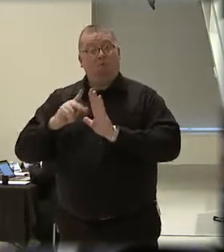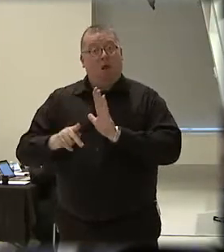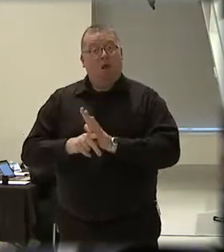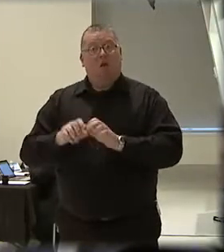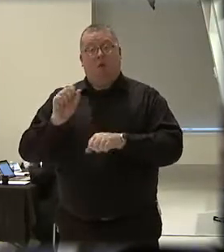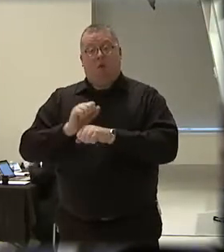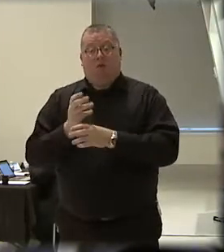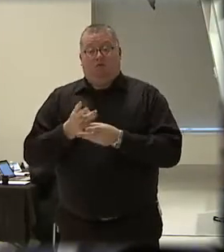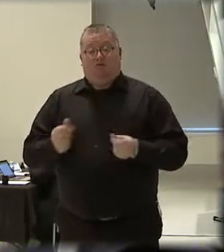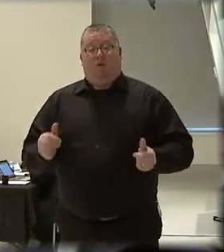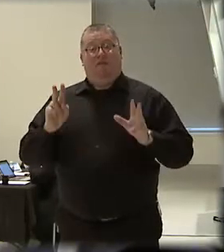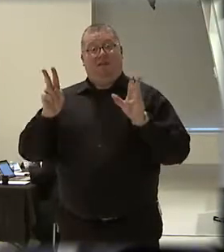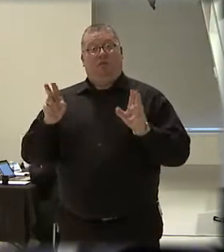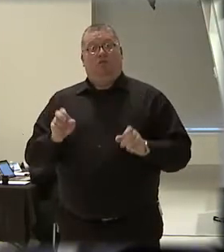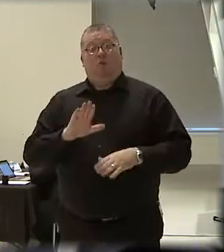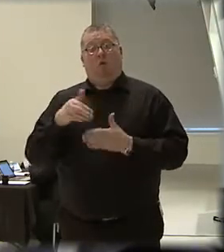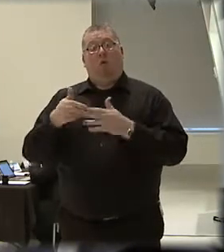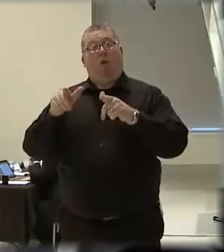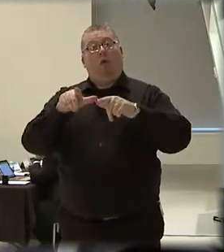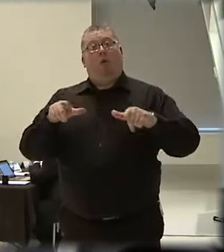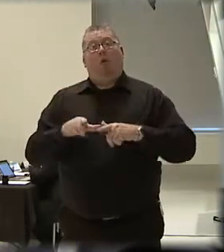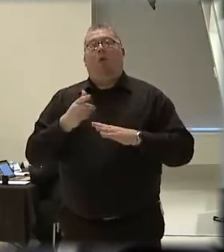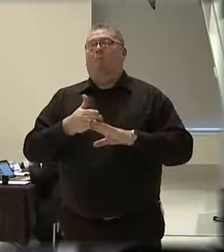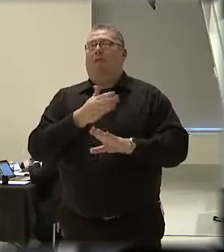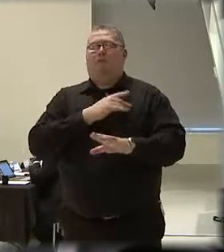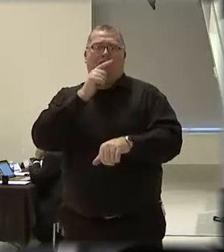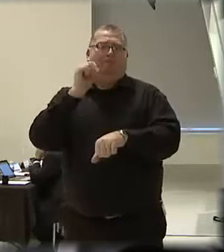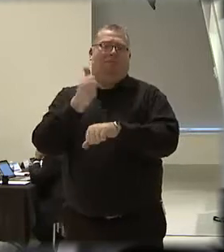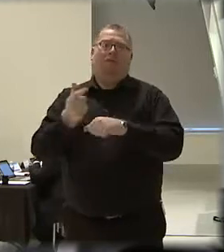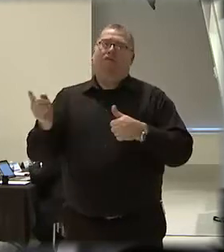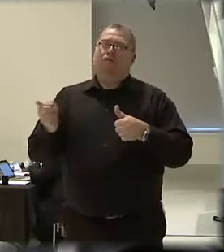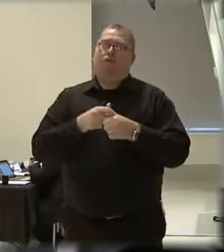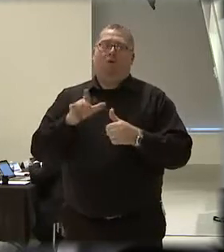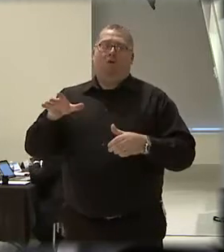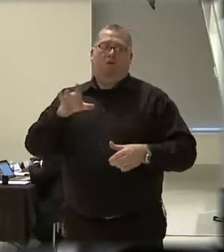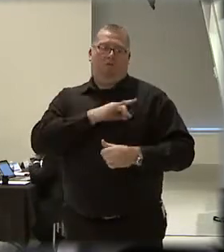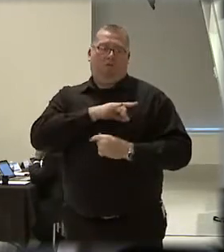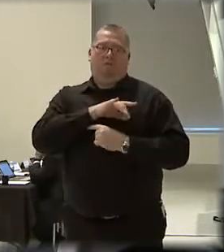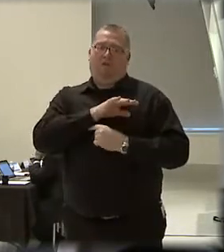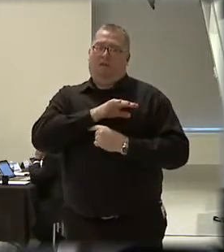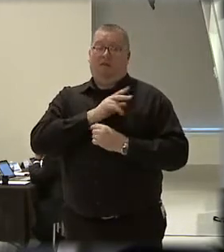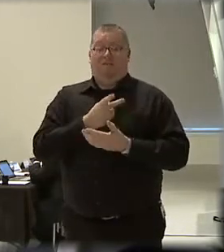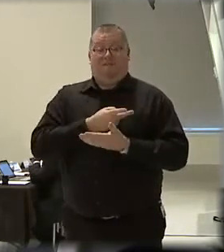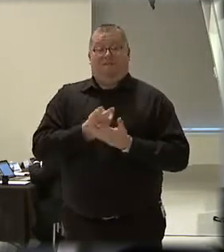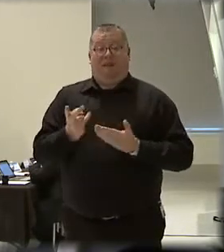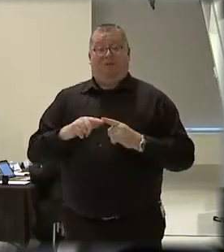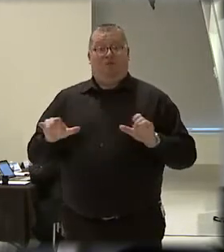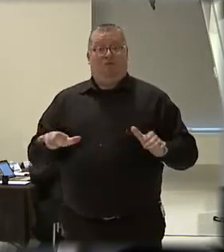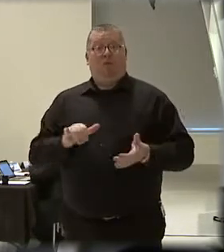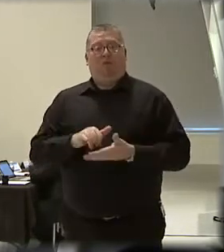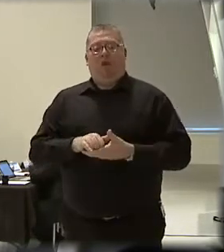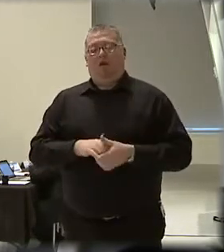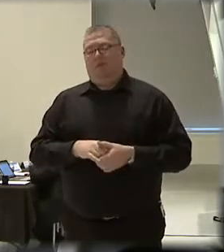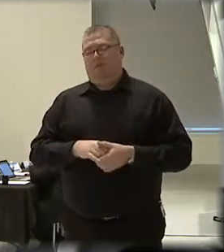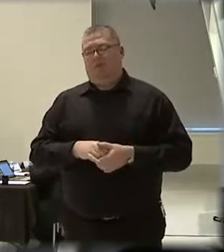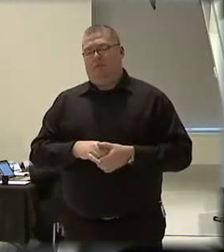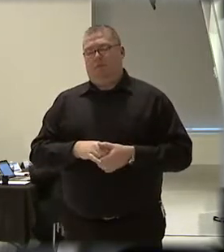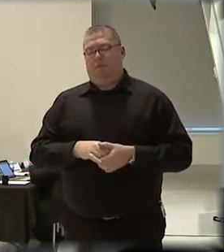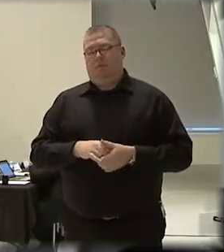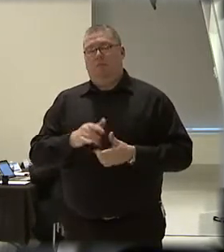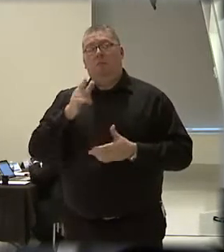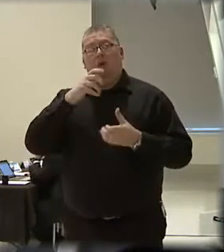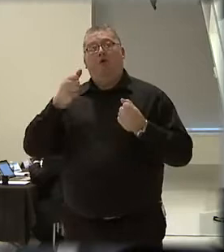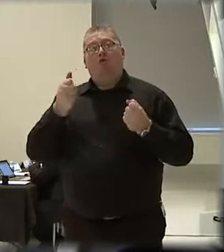through the issues locally before they ever implement the first body camera. Failure to do that will result in